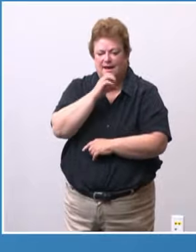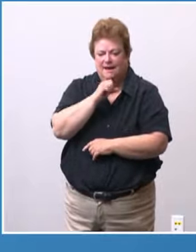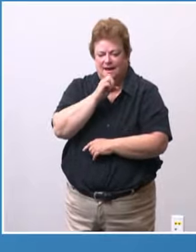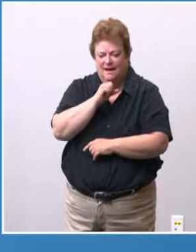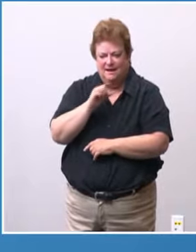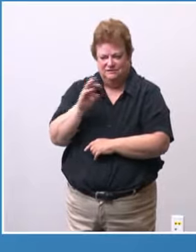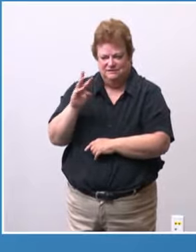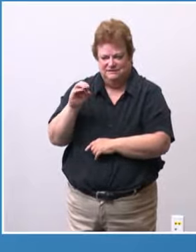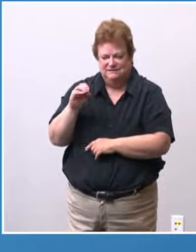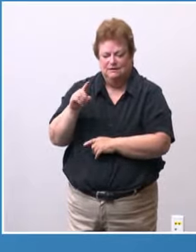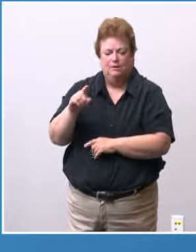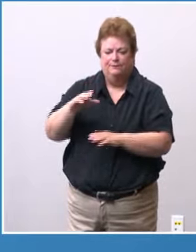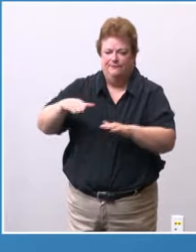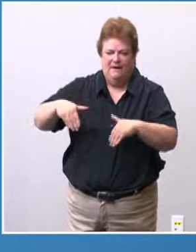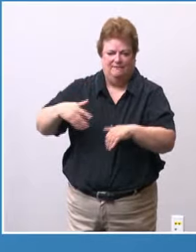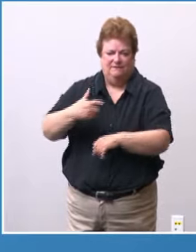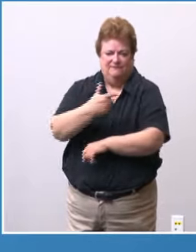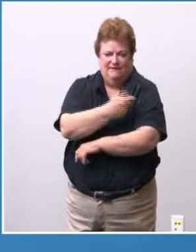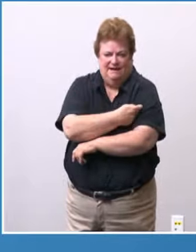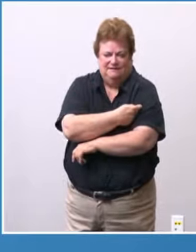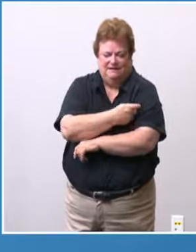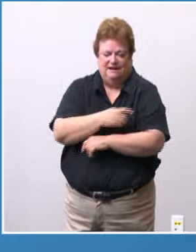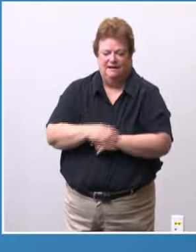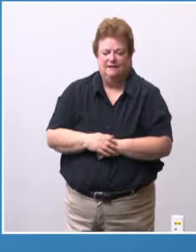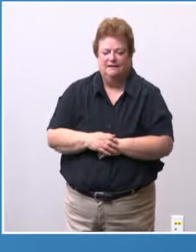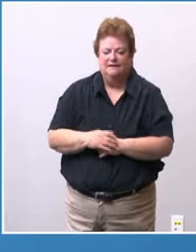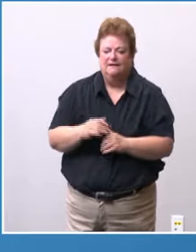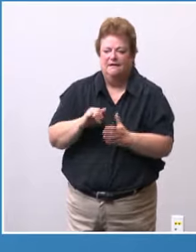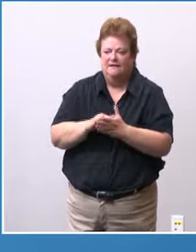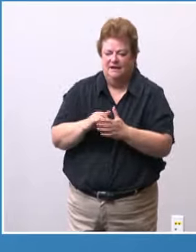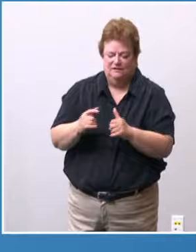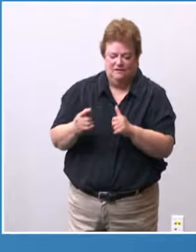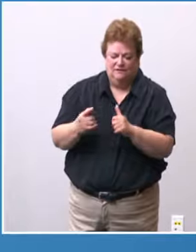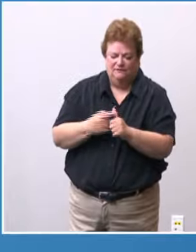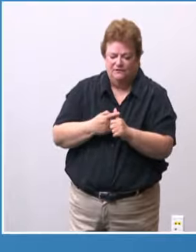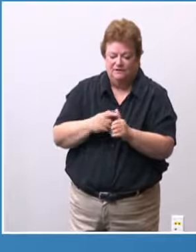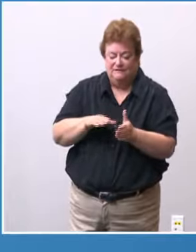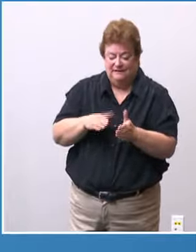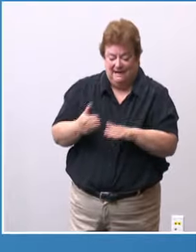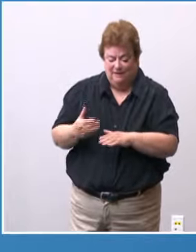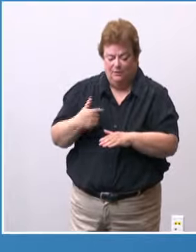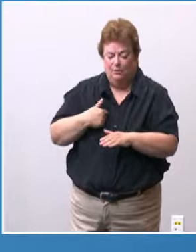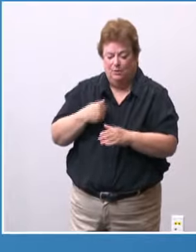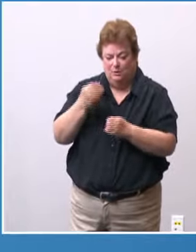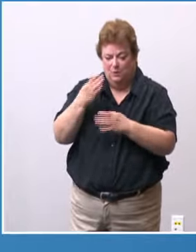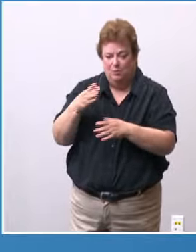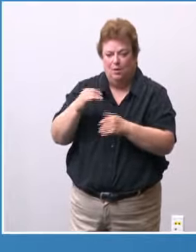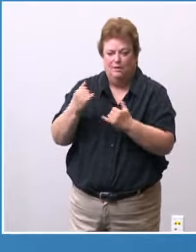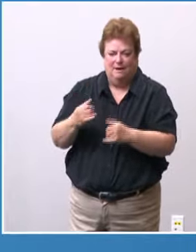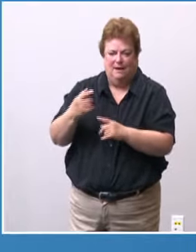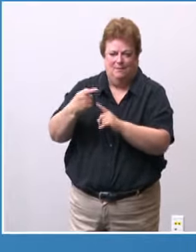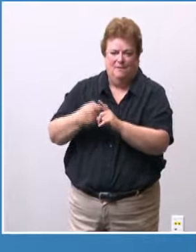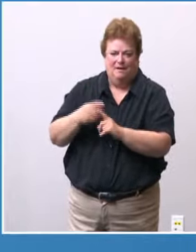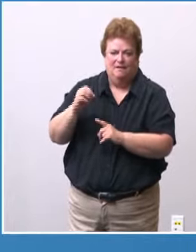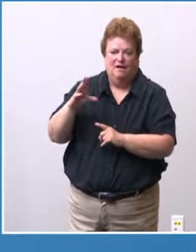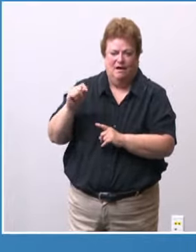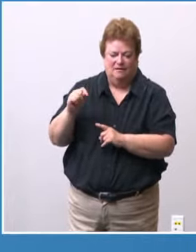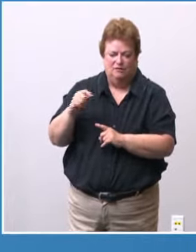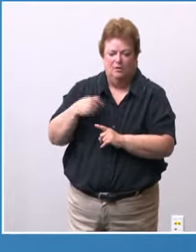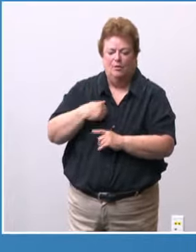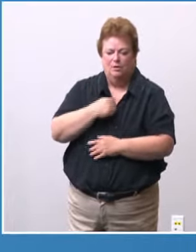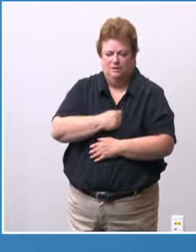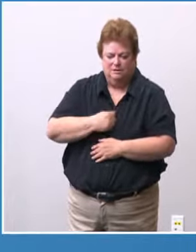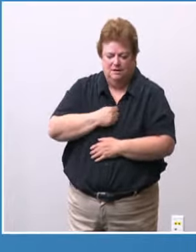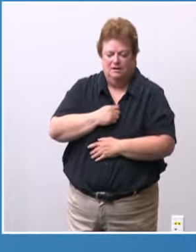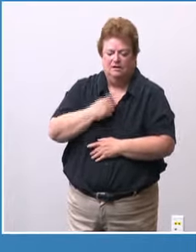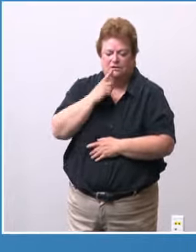was unvaccinated. This is the first death we are reporting in October. Our condolences to our family and